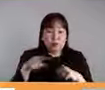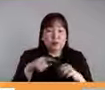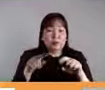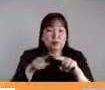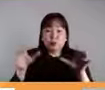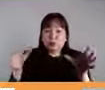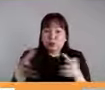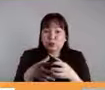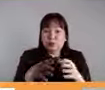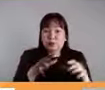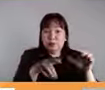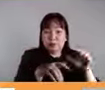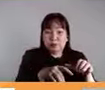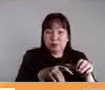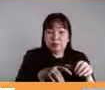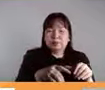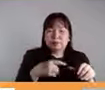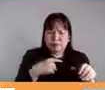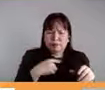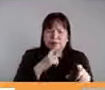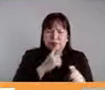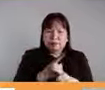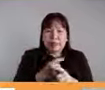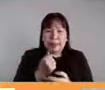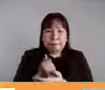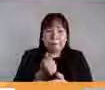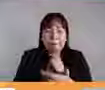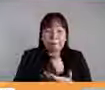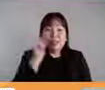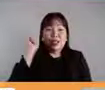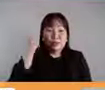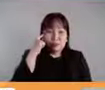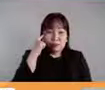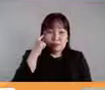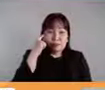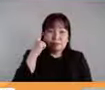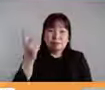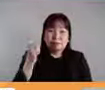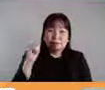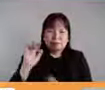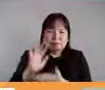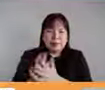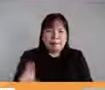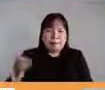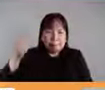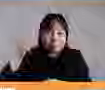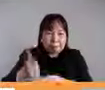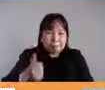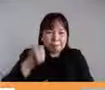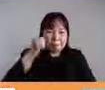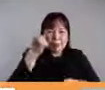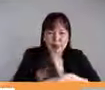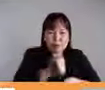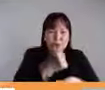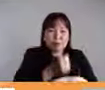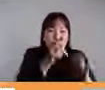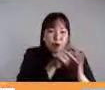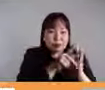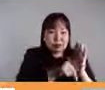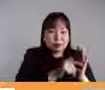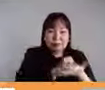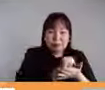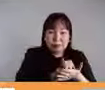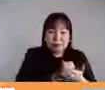persons with disabilities we are also helping the government to institutionalize the policies further